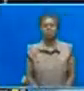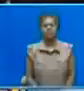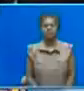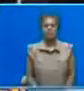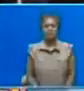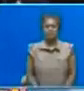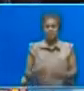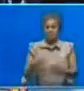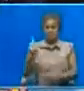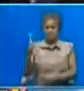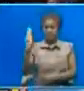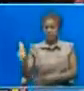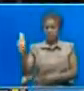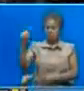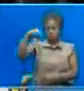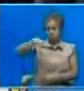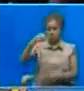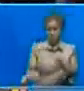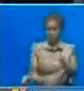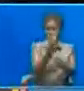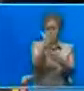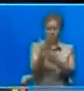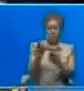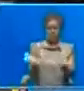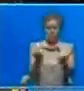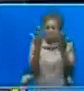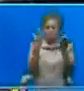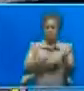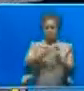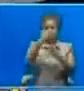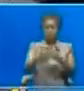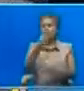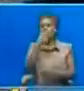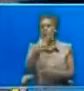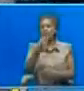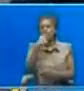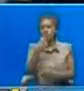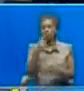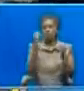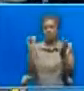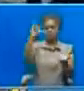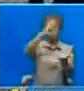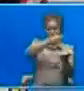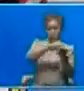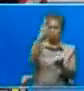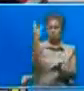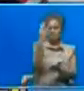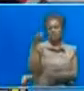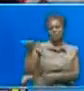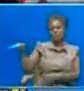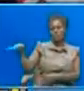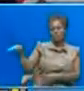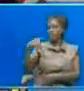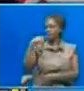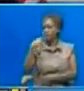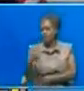This is after President Uhuru Kenyatta launched the enhanced medical insurance cover at the Wilson Airport Wednesday morning. He